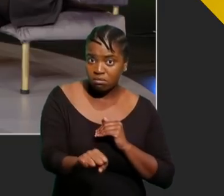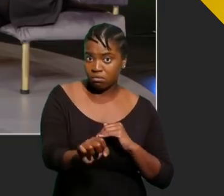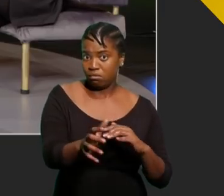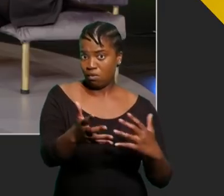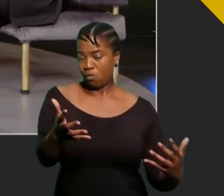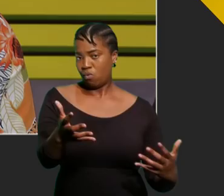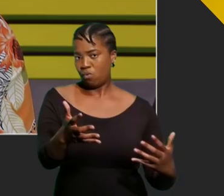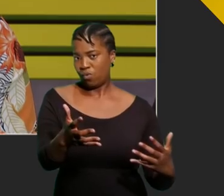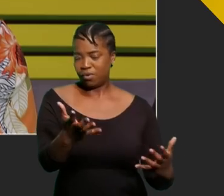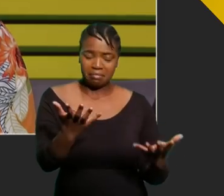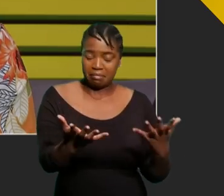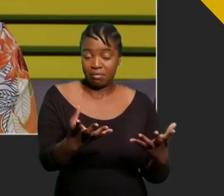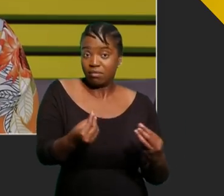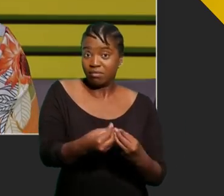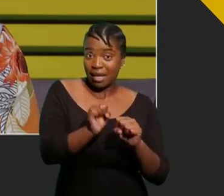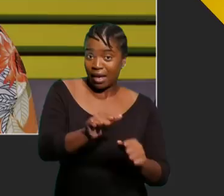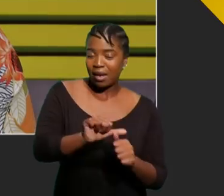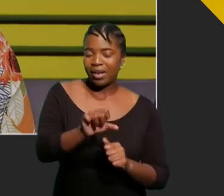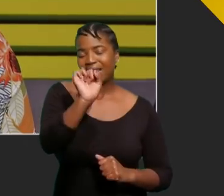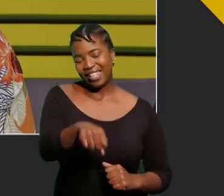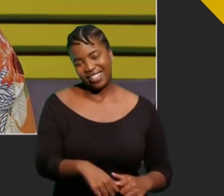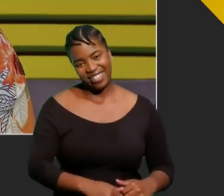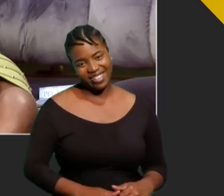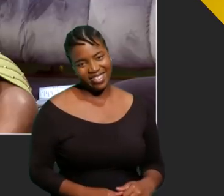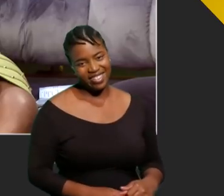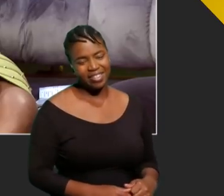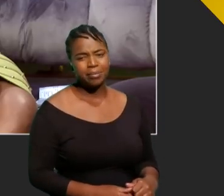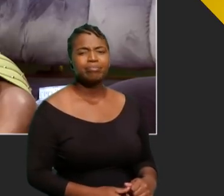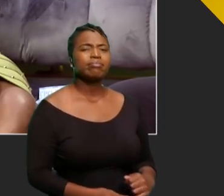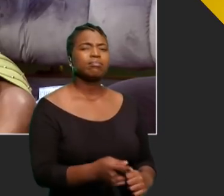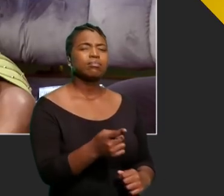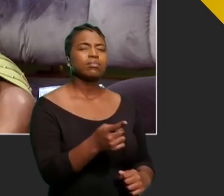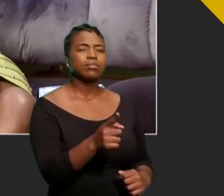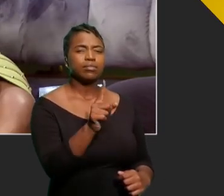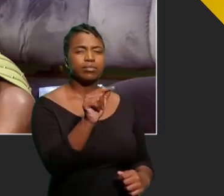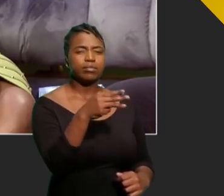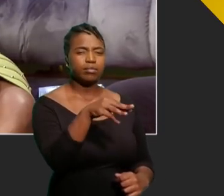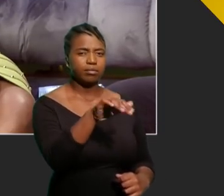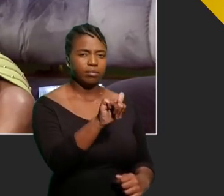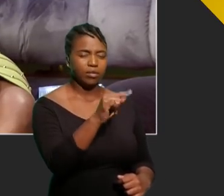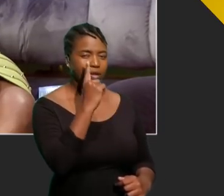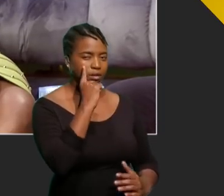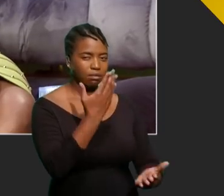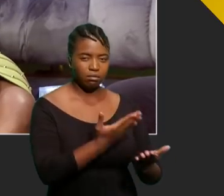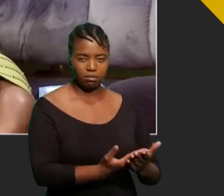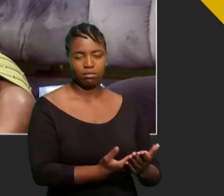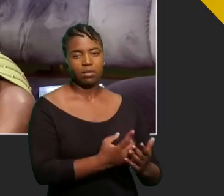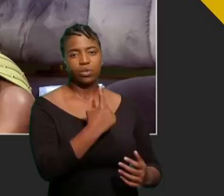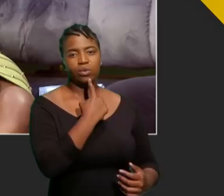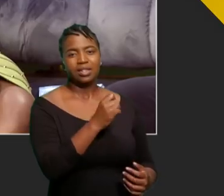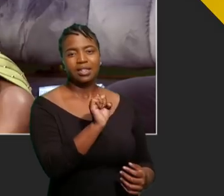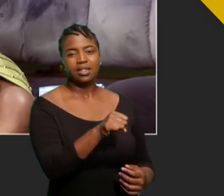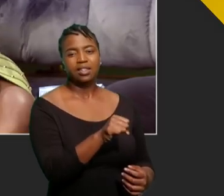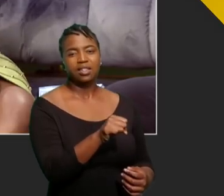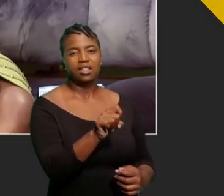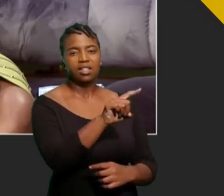Yeah. Like, can we get it better? Yes. But yeah. Temba, as somebody that has been, you've given testimony at mm. one of these commissions.